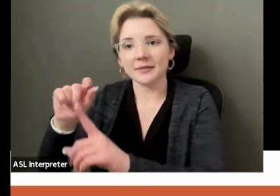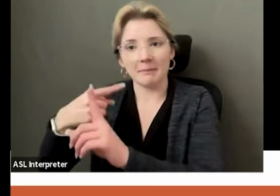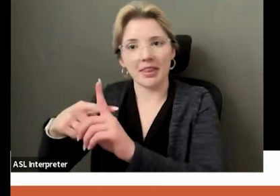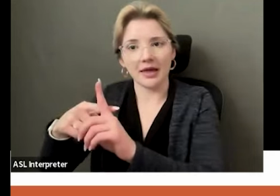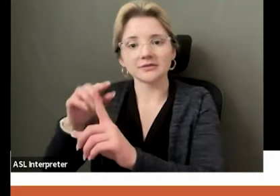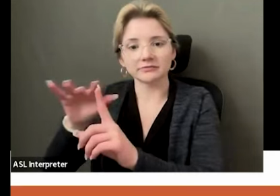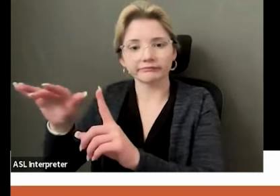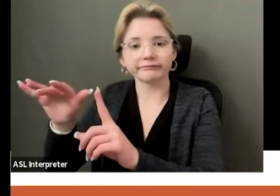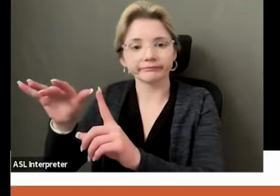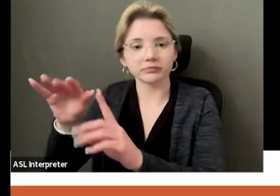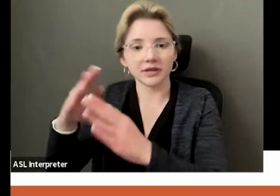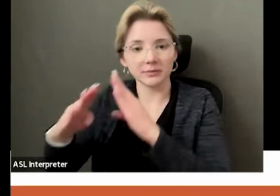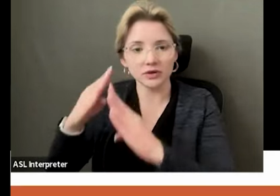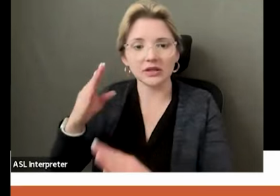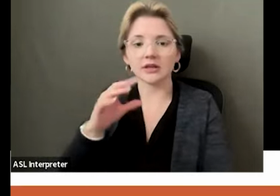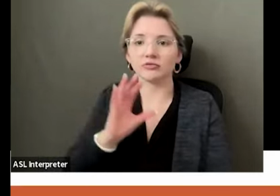transgender individuals.